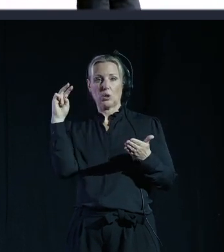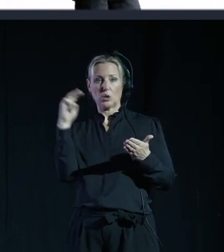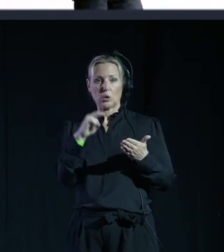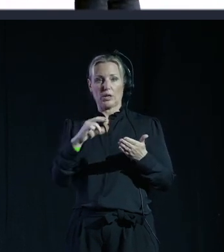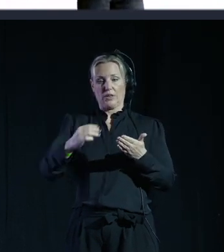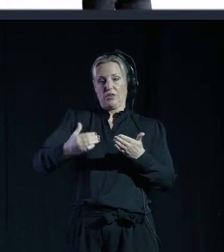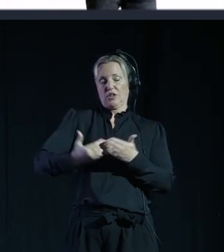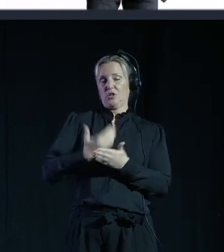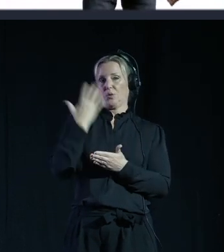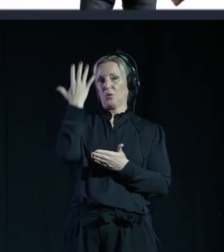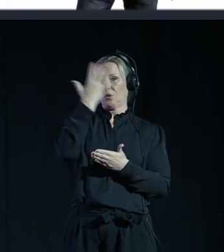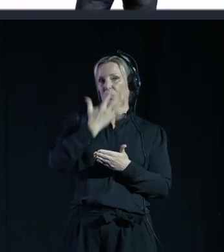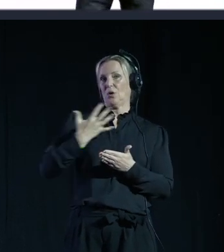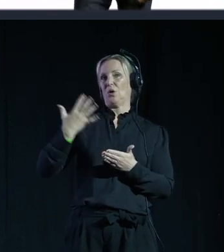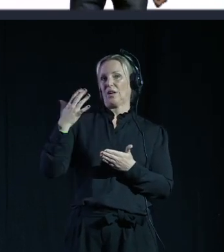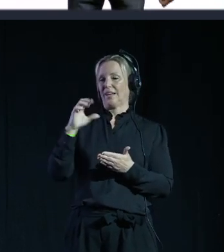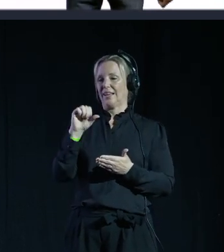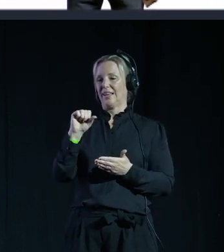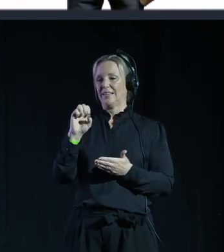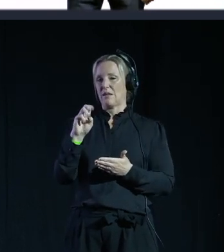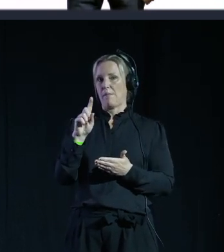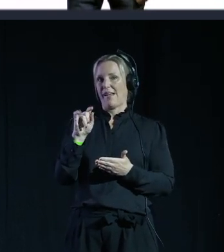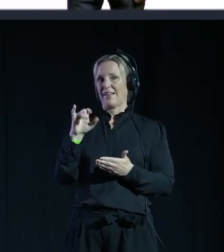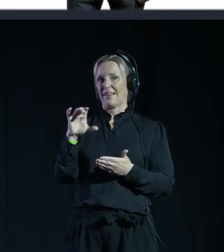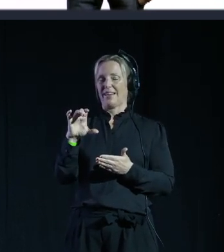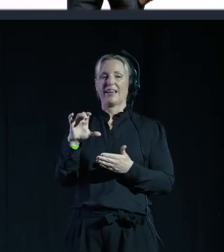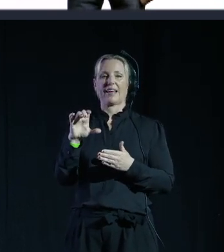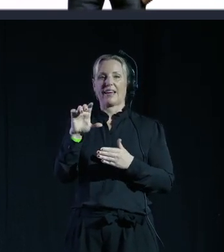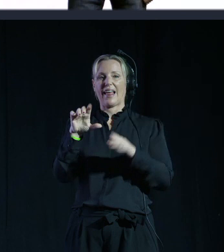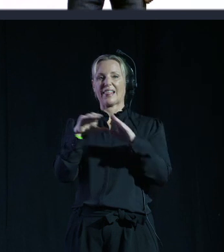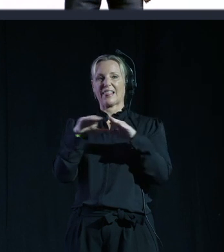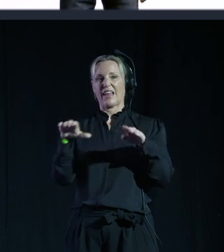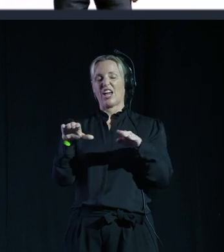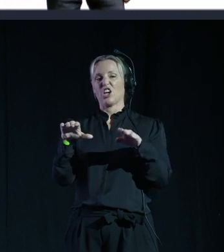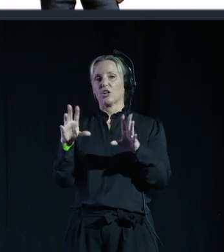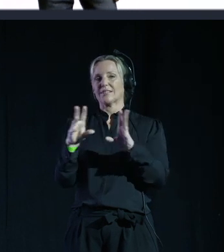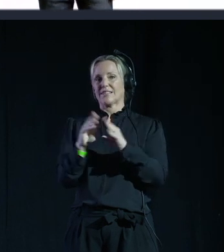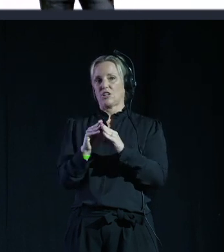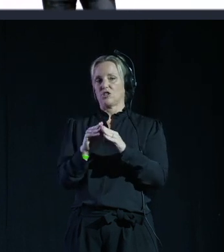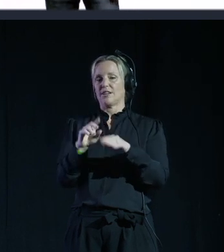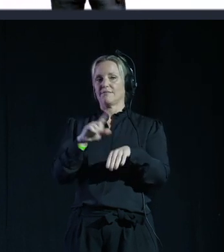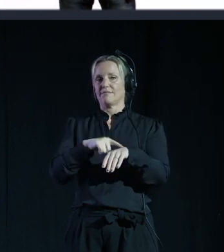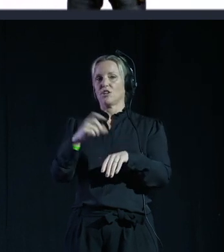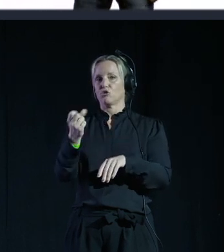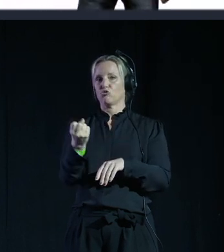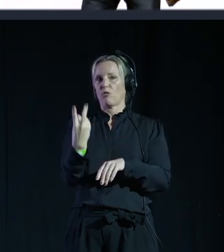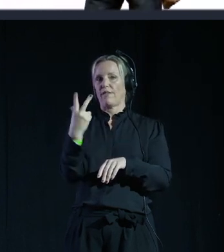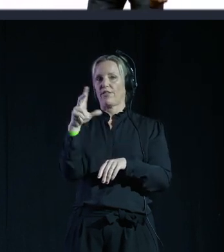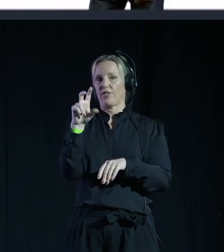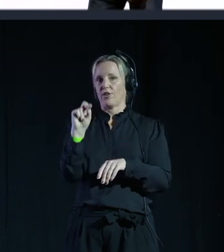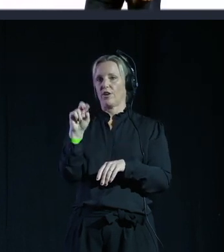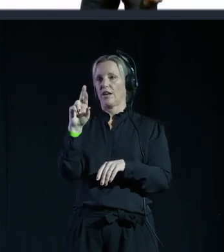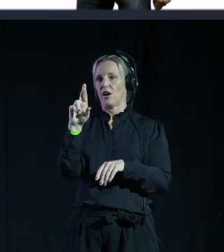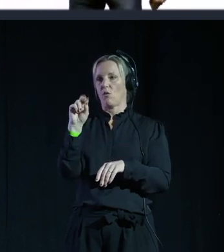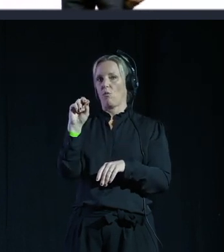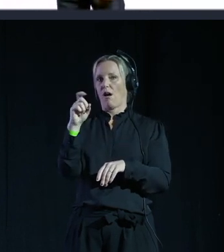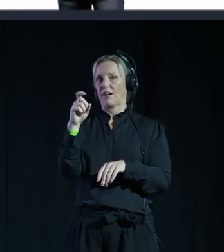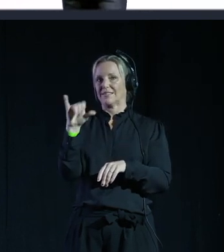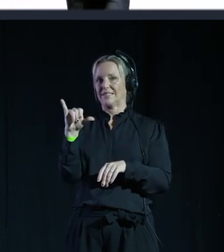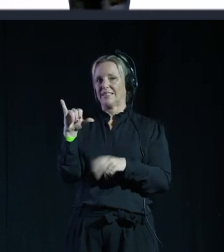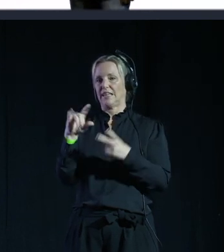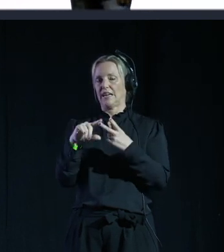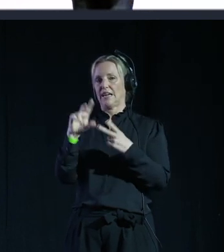new look semantic layer session. That's at 12:30. Roxy and Nick from our product team are going to give you a